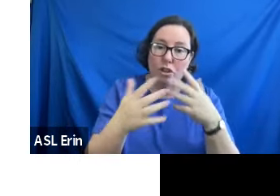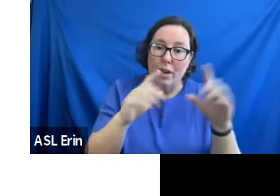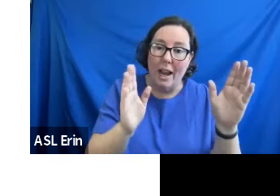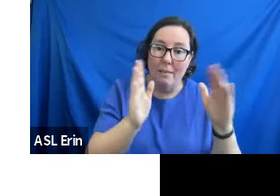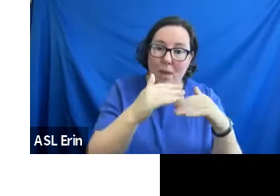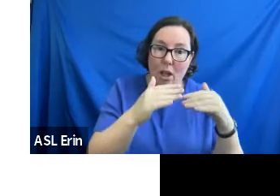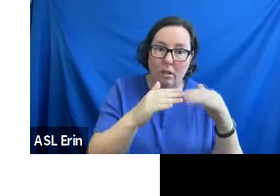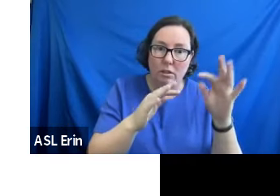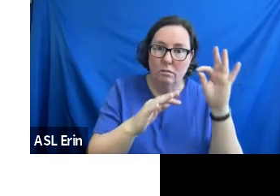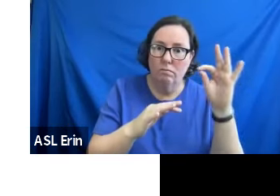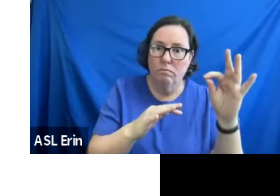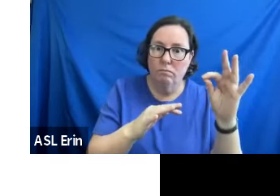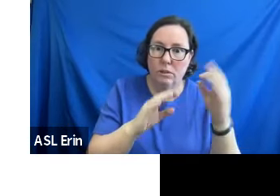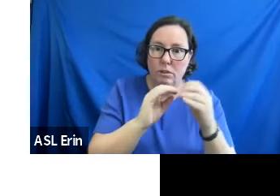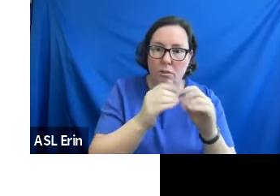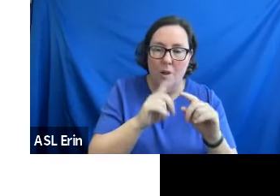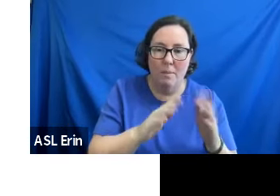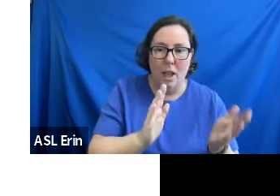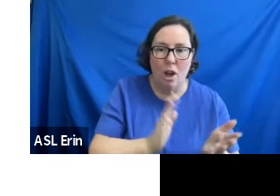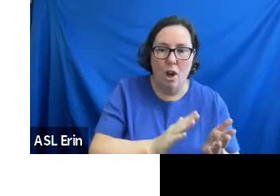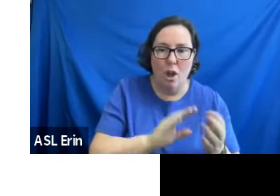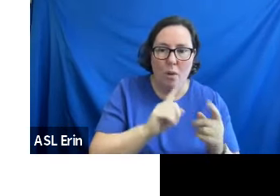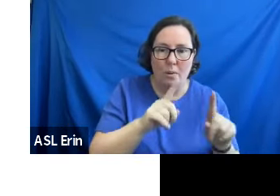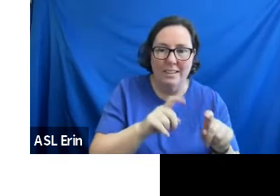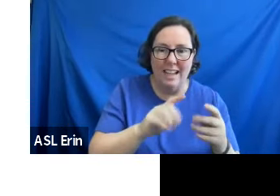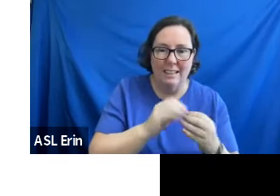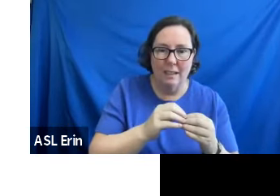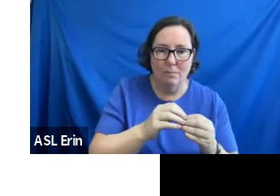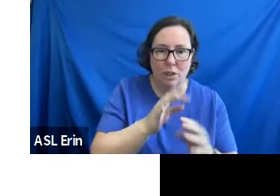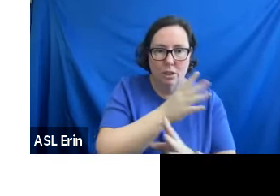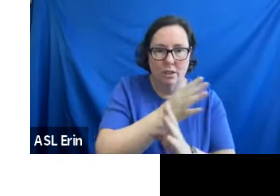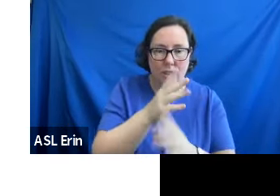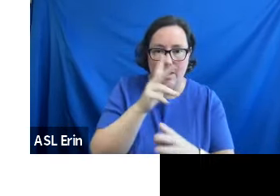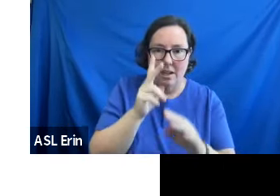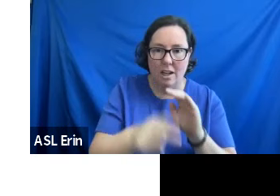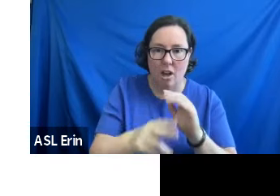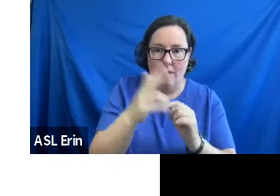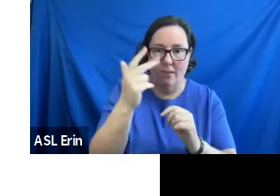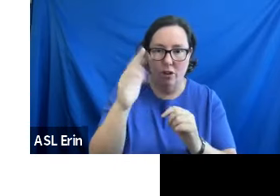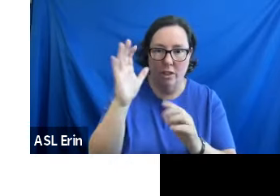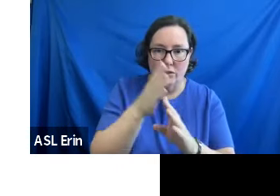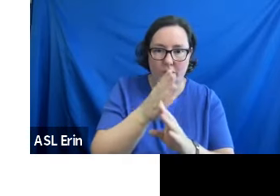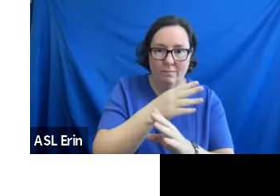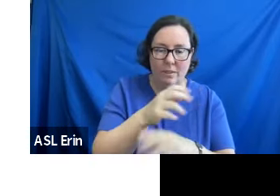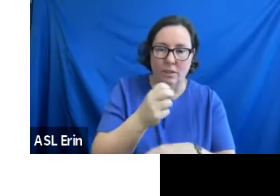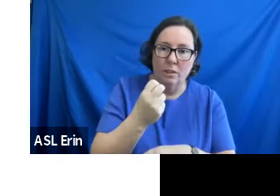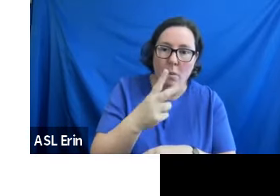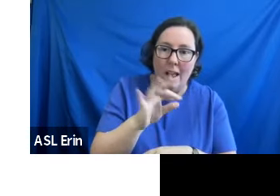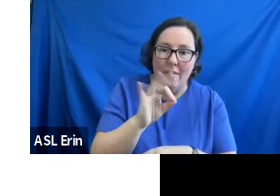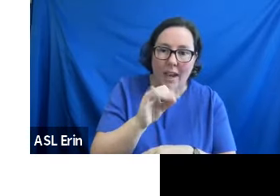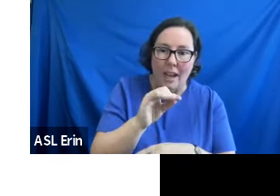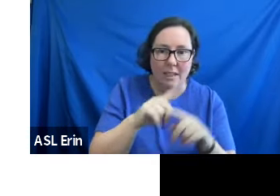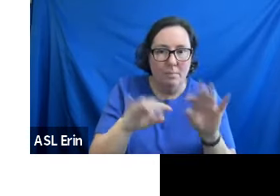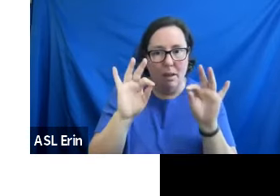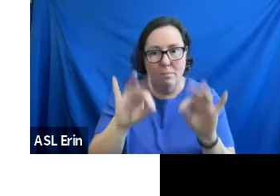have a strict cutoff, they're prevented literally from having that experience. So I'm happy